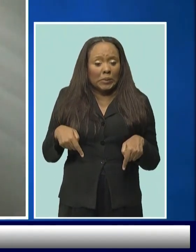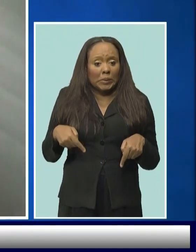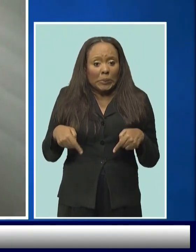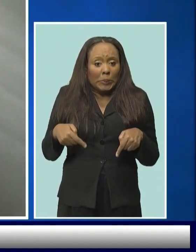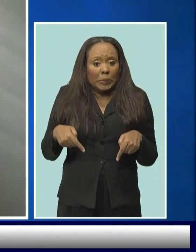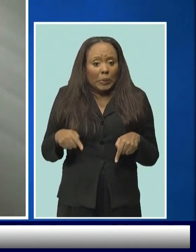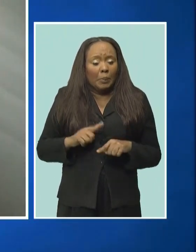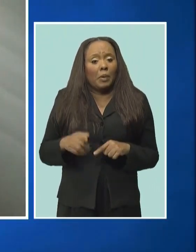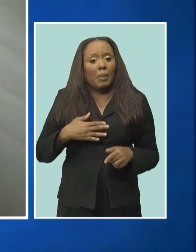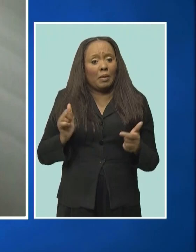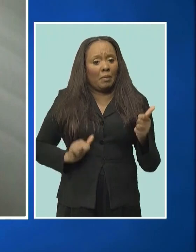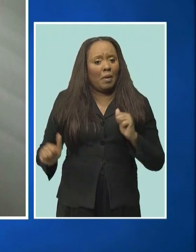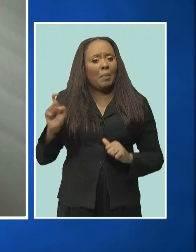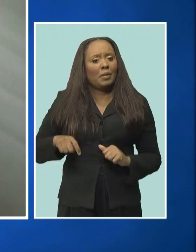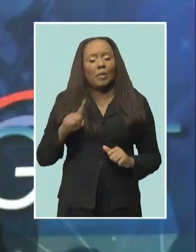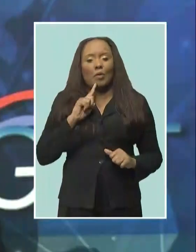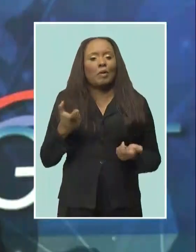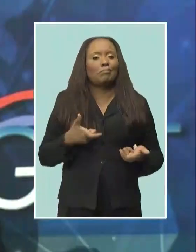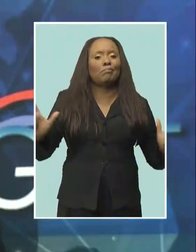and better.